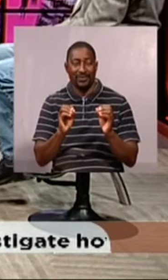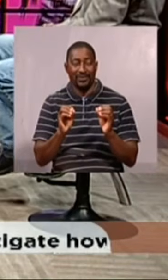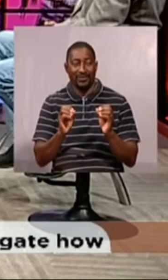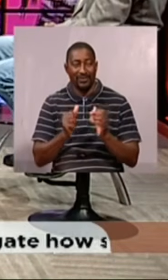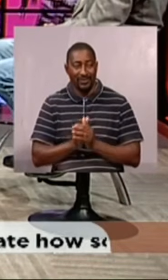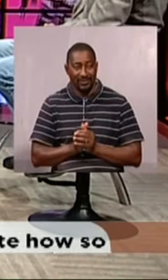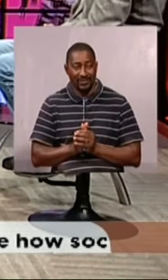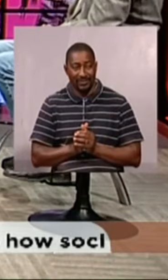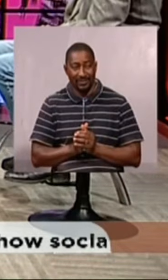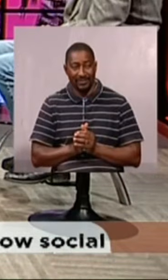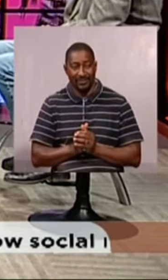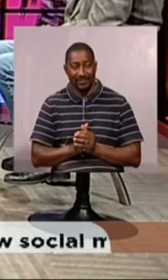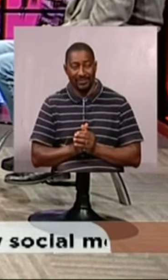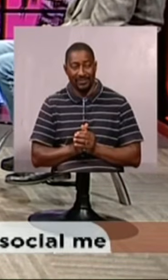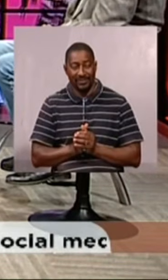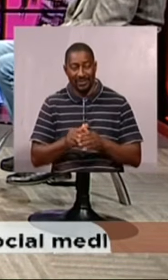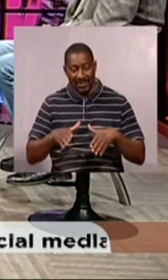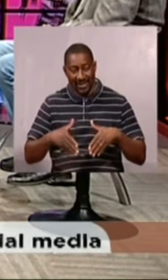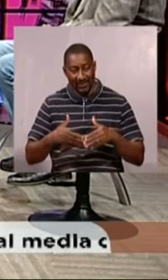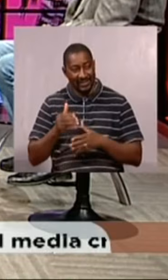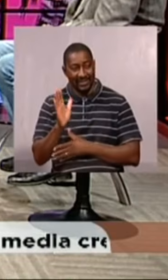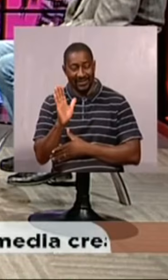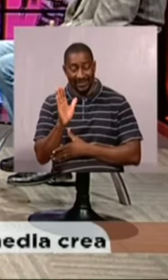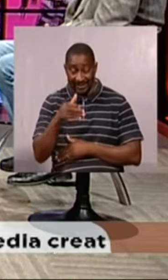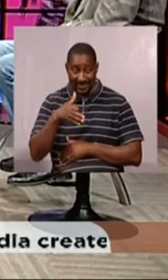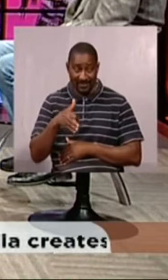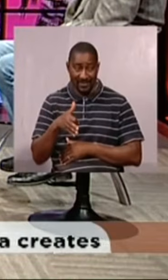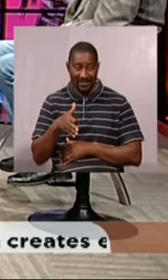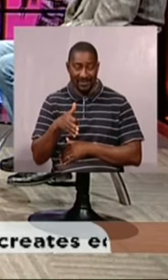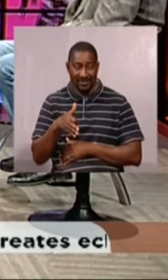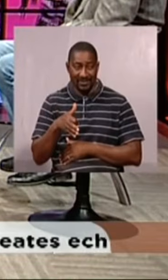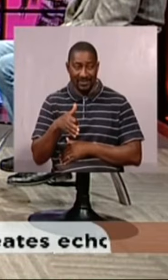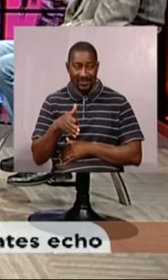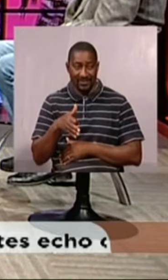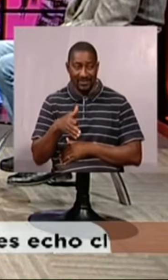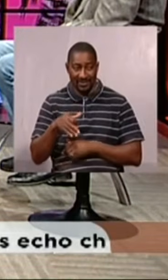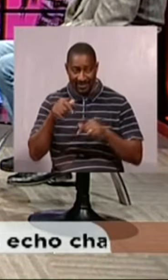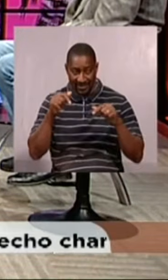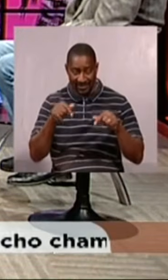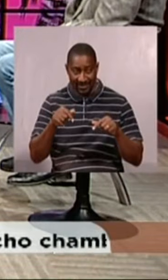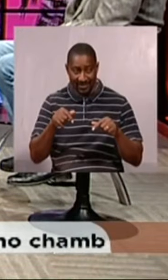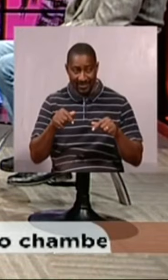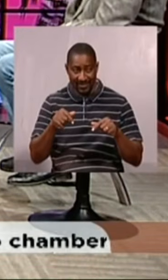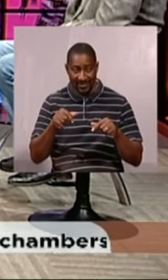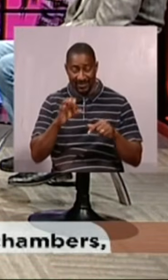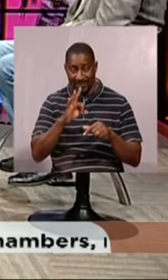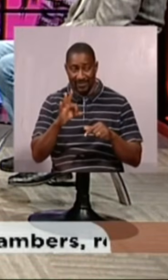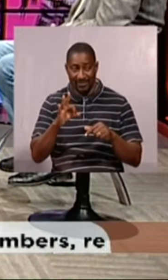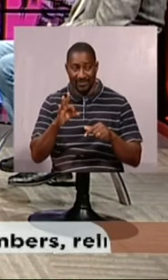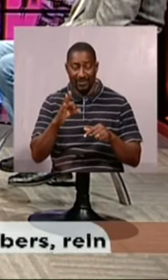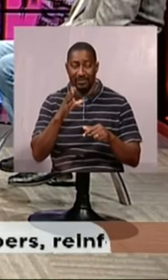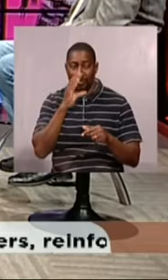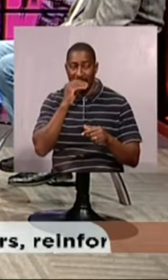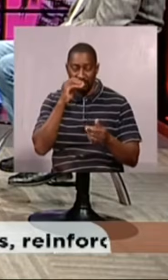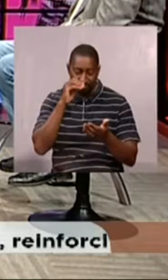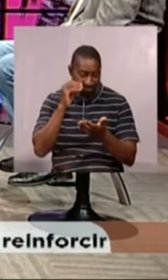Well, it is dangerous, but there are examples in Namibia historically of the libel law. If you issue defamatory statements about